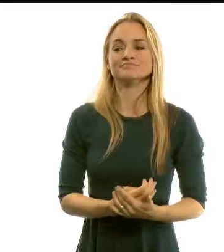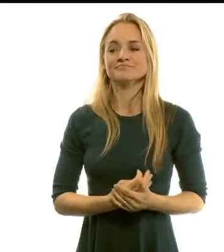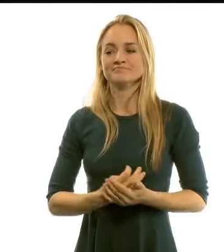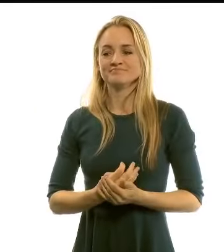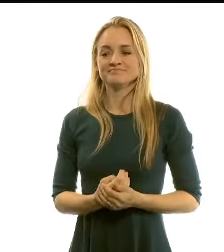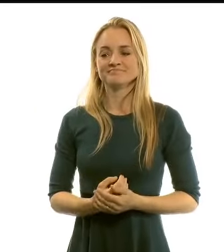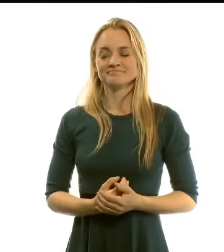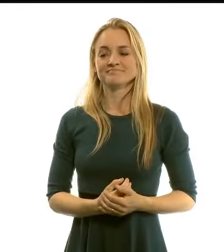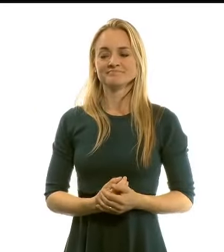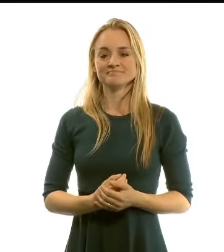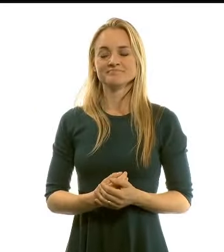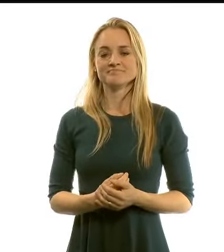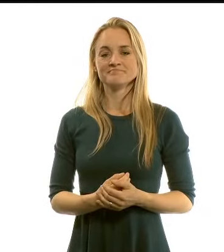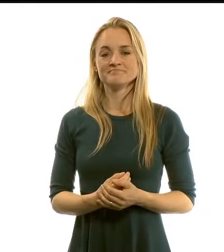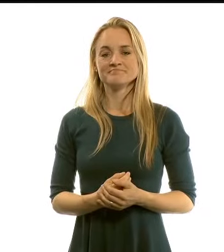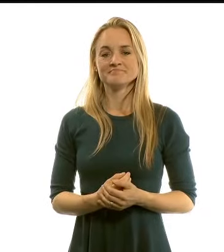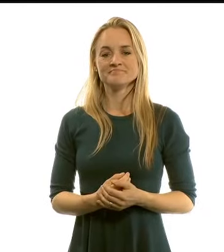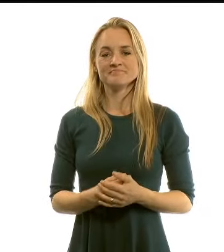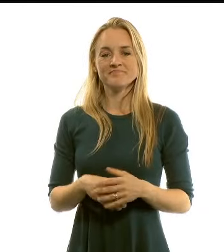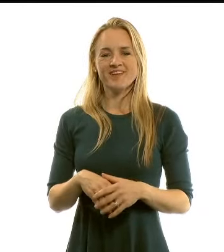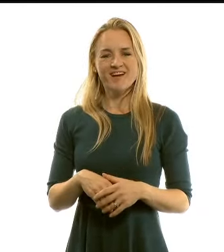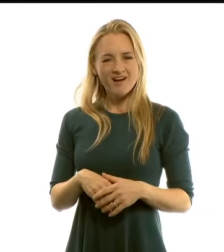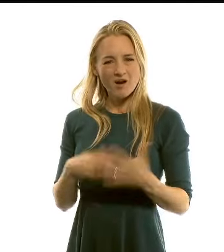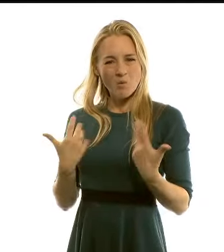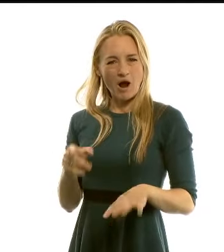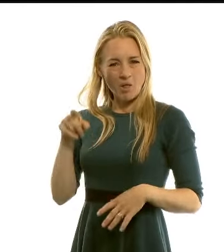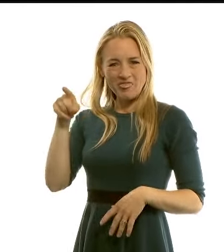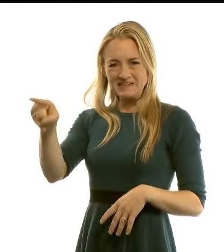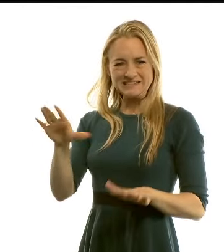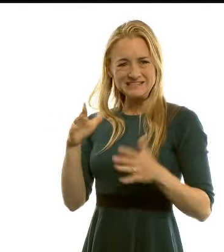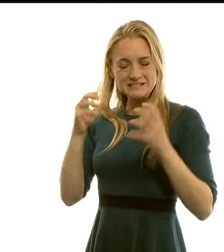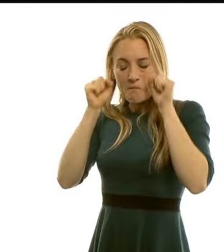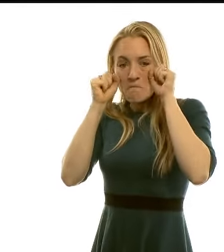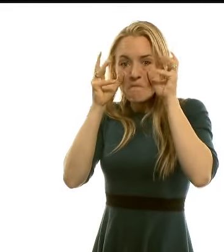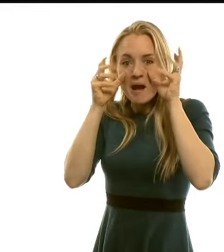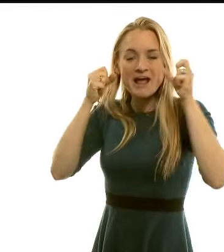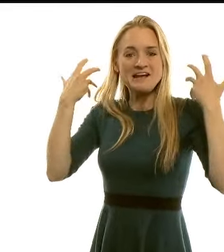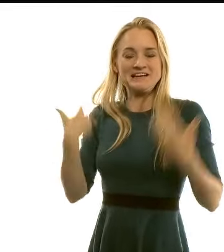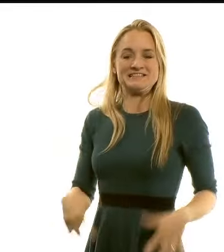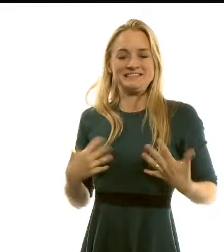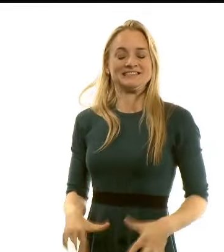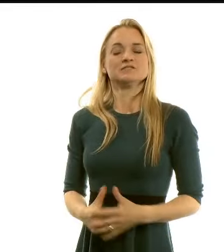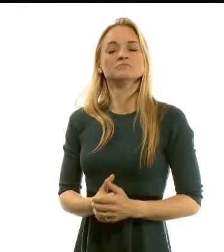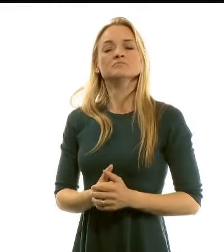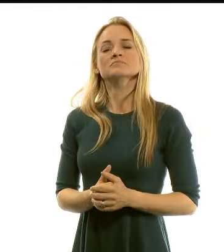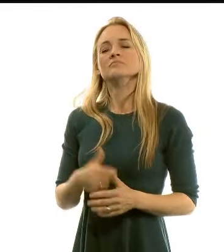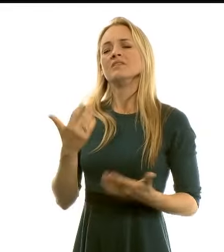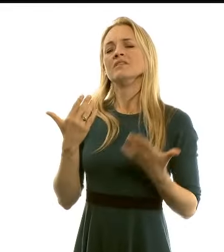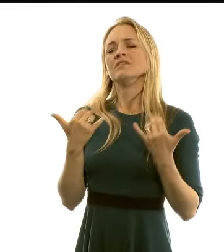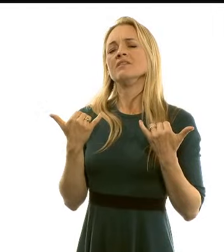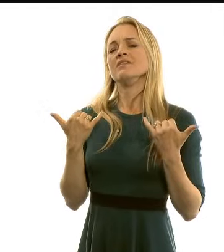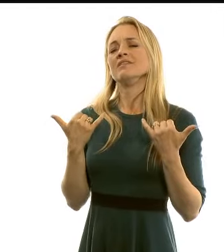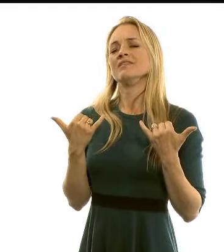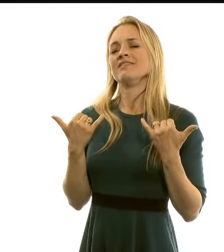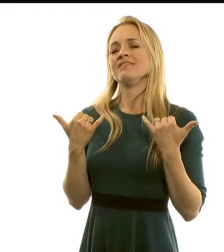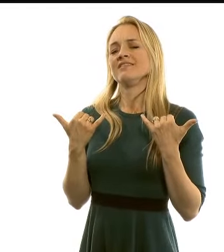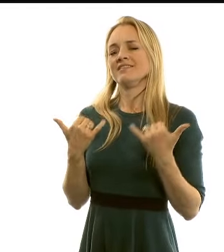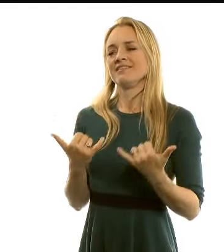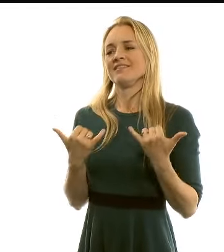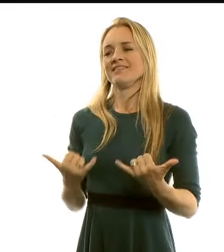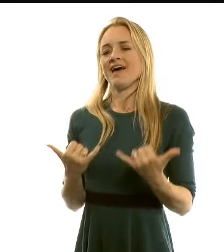that, for Dot. This is amazing, Thank you so Justin. much. And to delve a little bit deeper into the weird world of Doctor Strange, we've